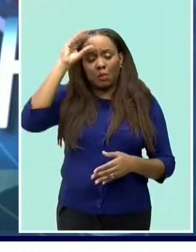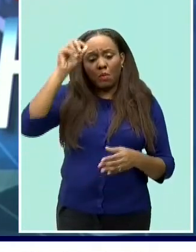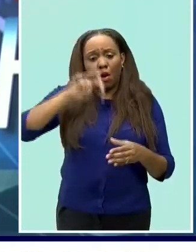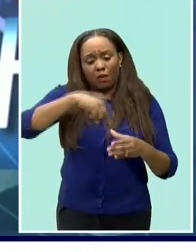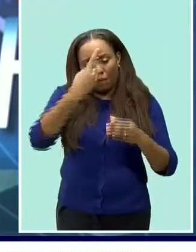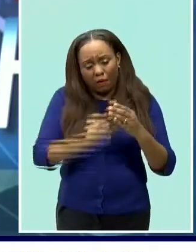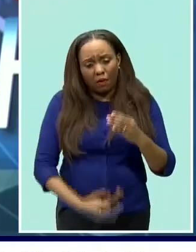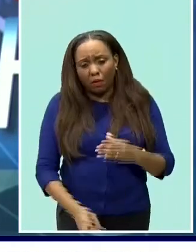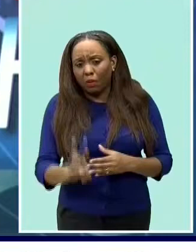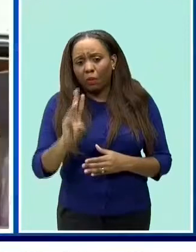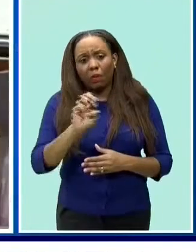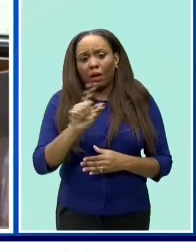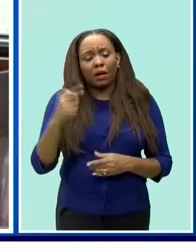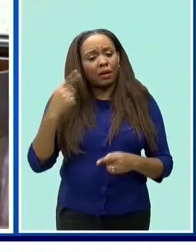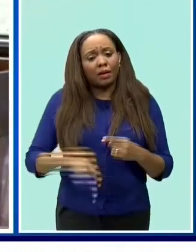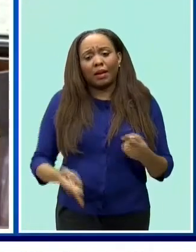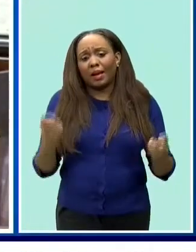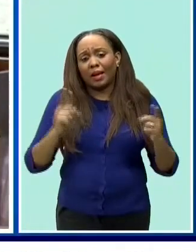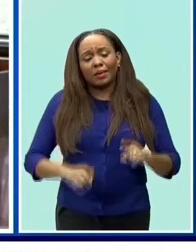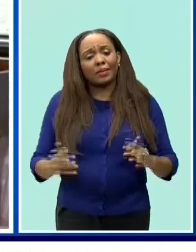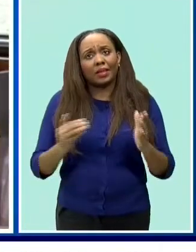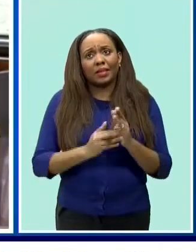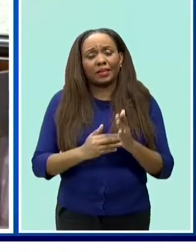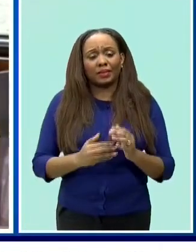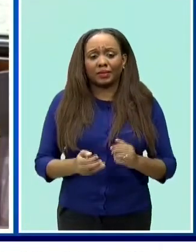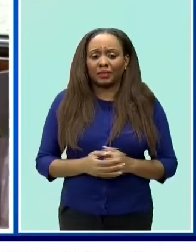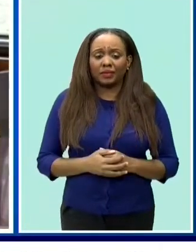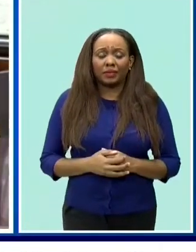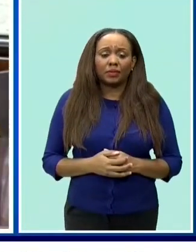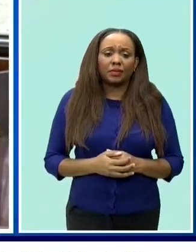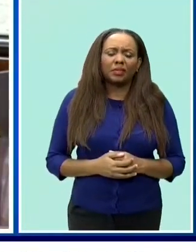happen again. It is not just about wells.